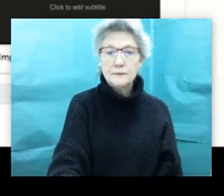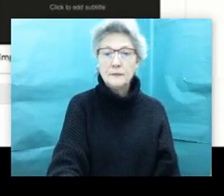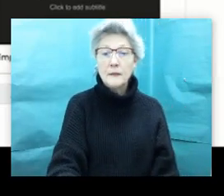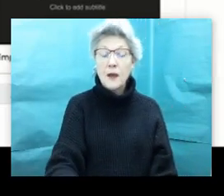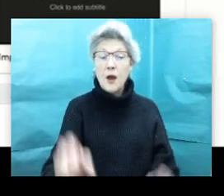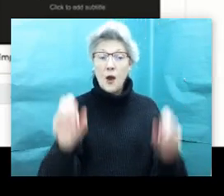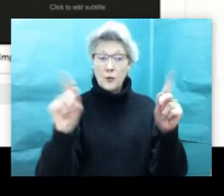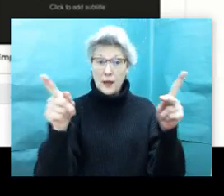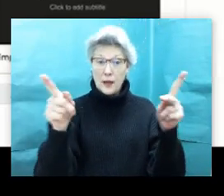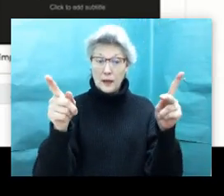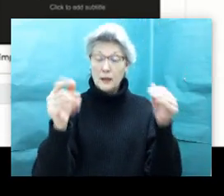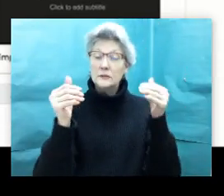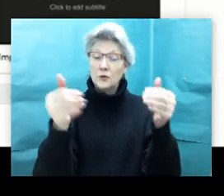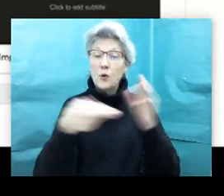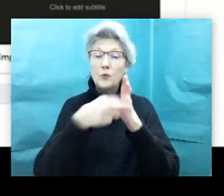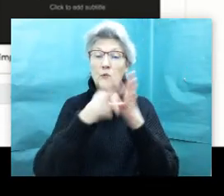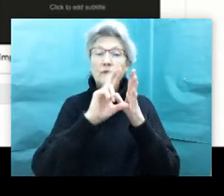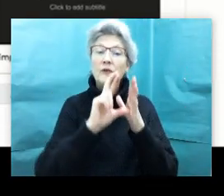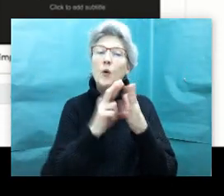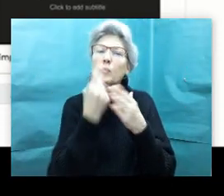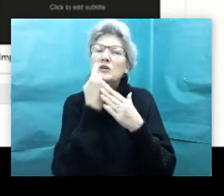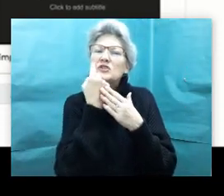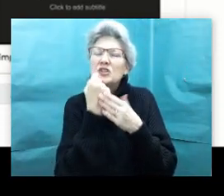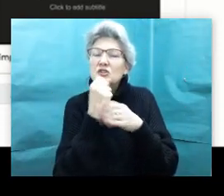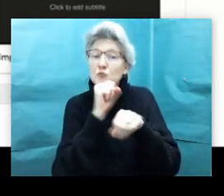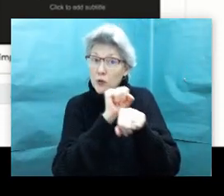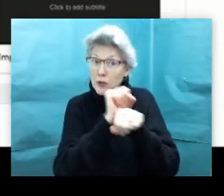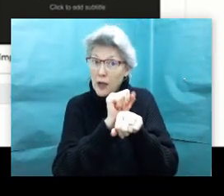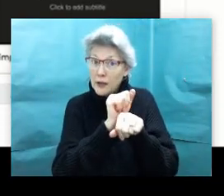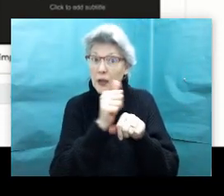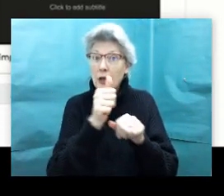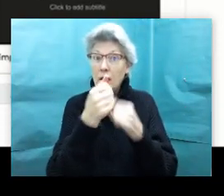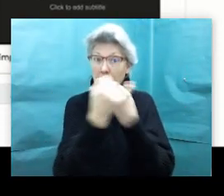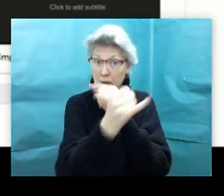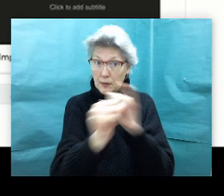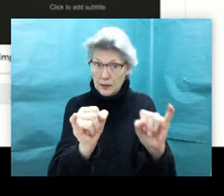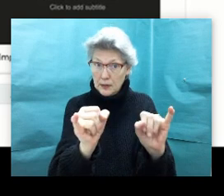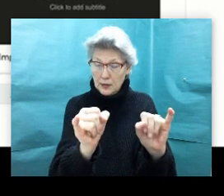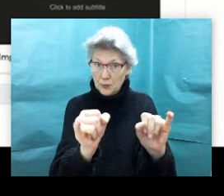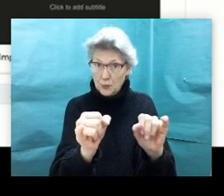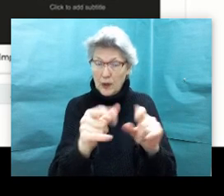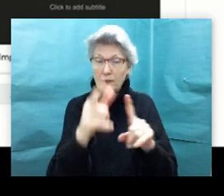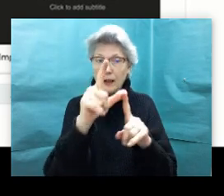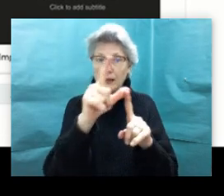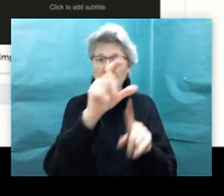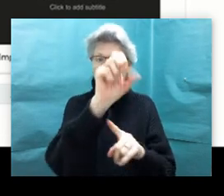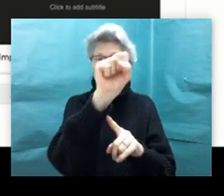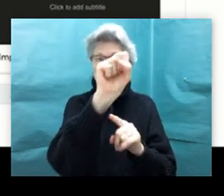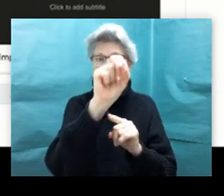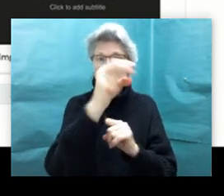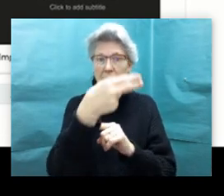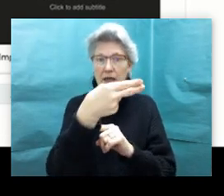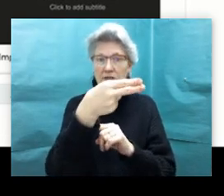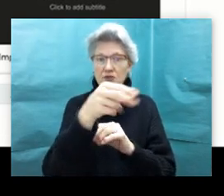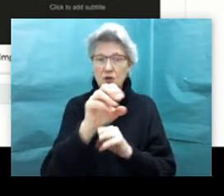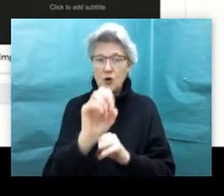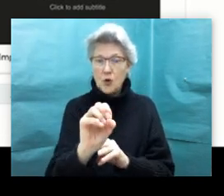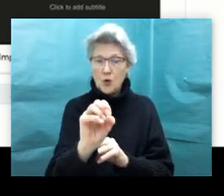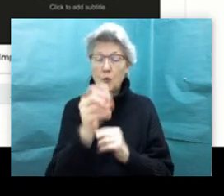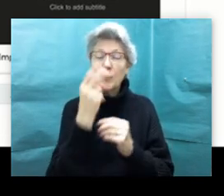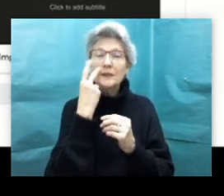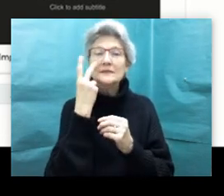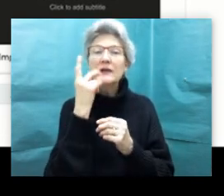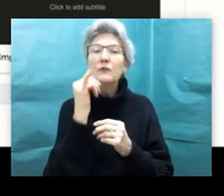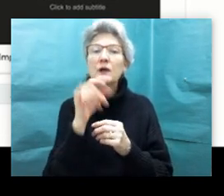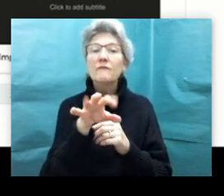let's review what you just worked on your own. So we have the letters S, H, and O that we're going to see if